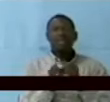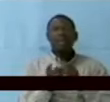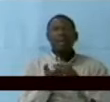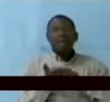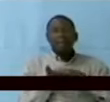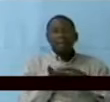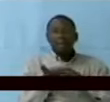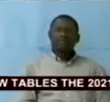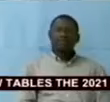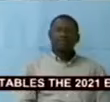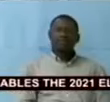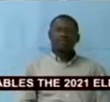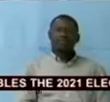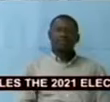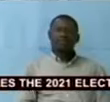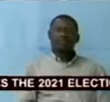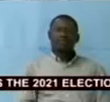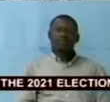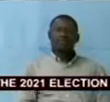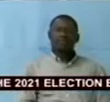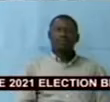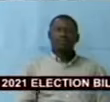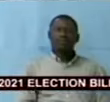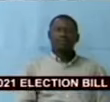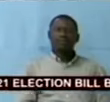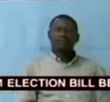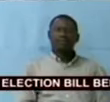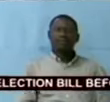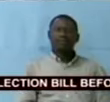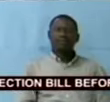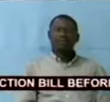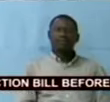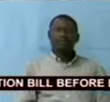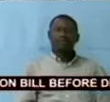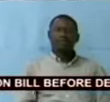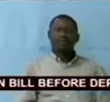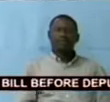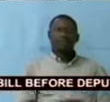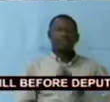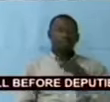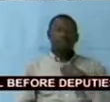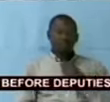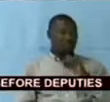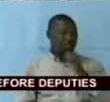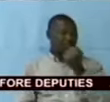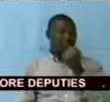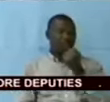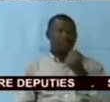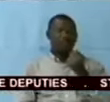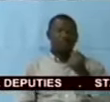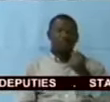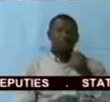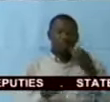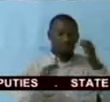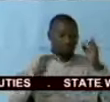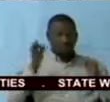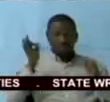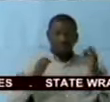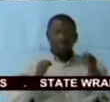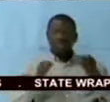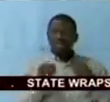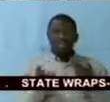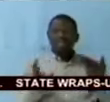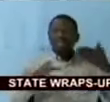the case about? This was a complex case and it's